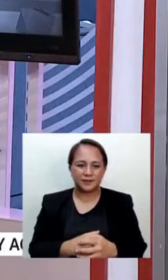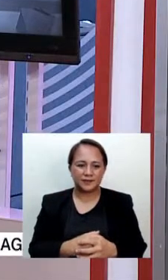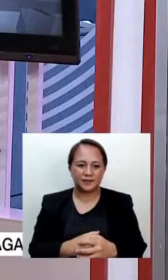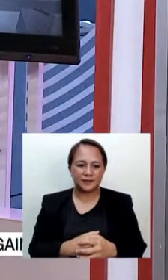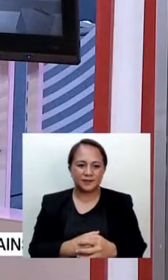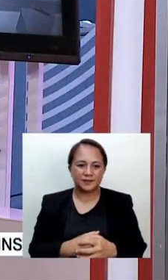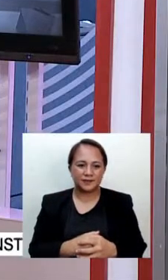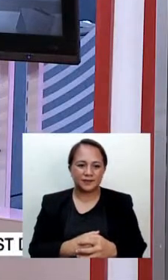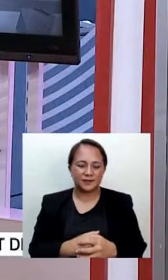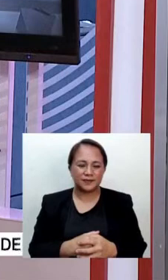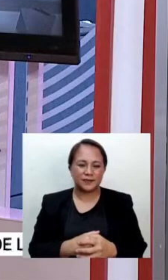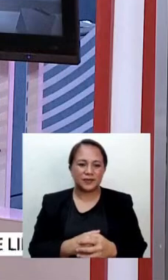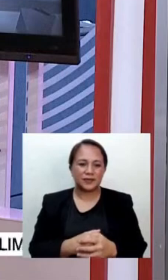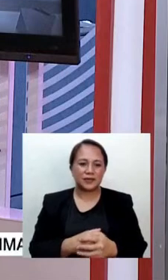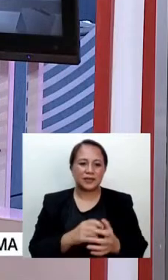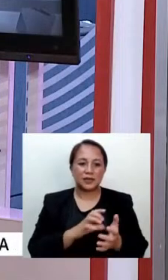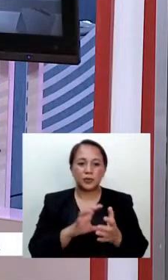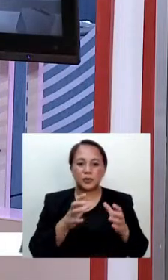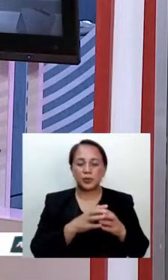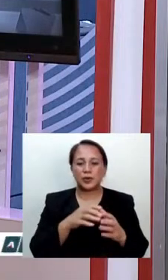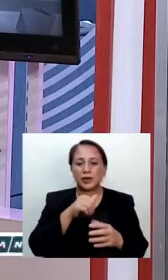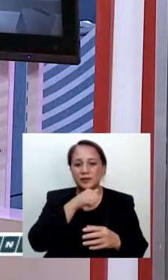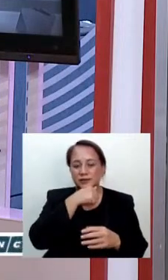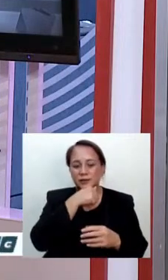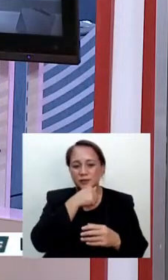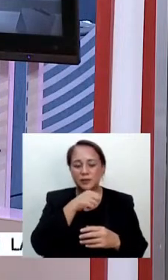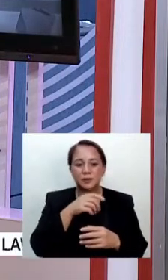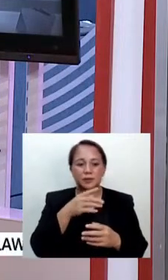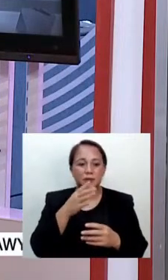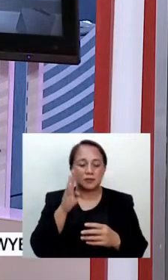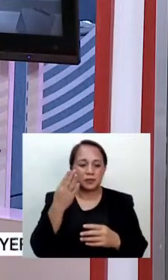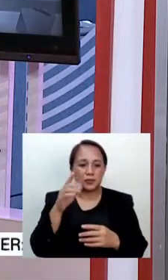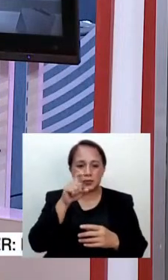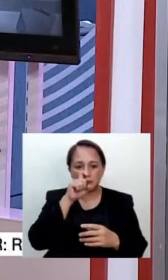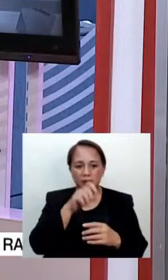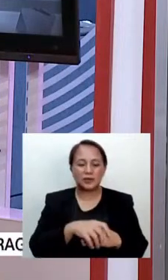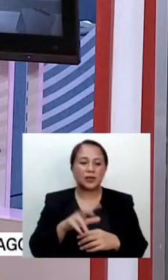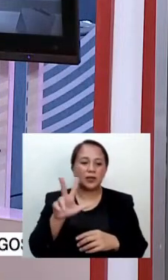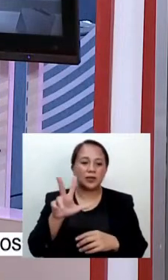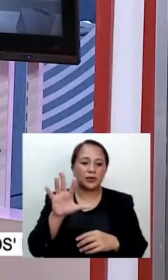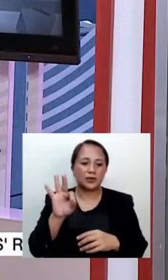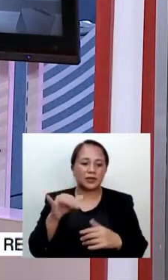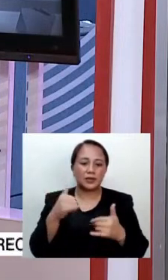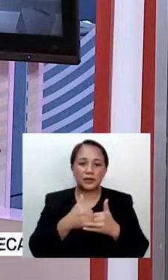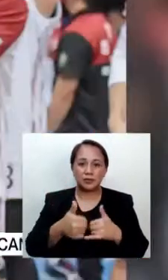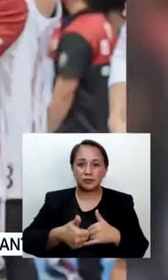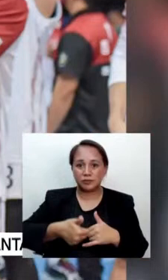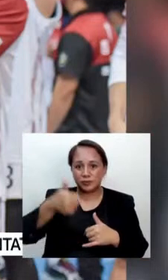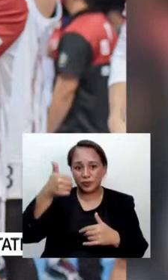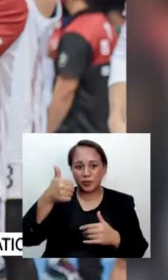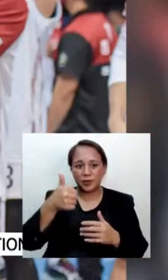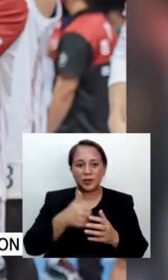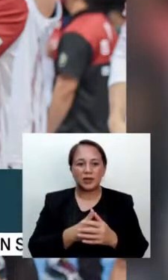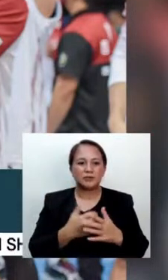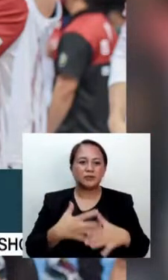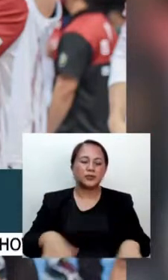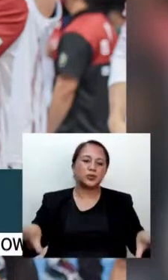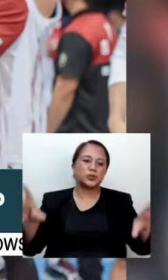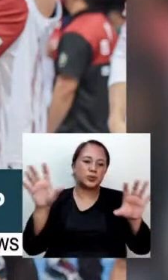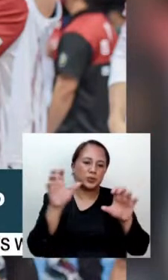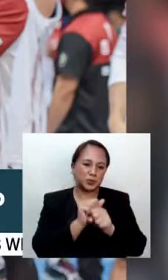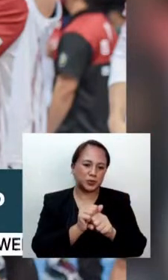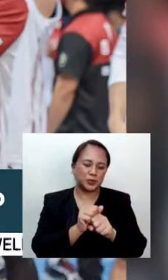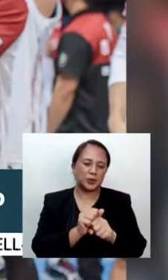In college hoops, the Ateneo Blue Eagles' historical 39-game winning streak comes to an end. The